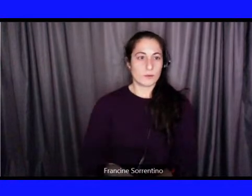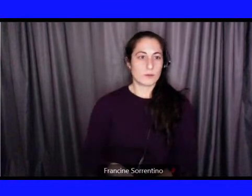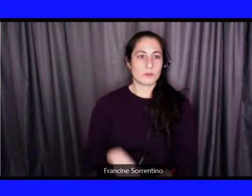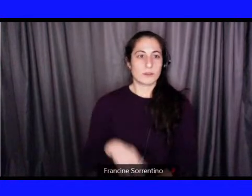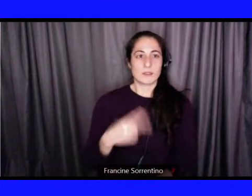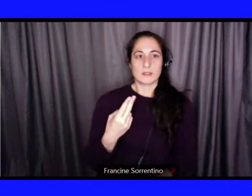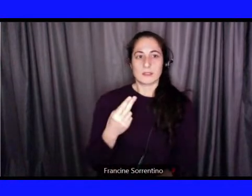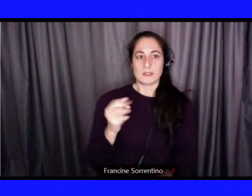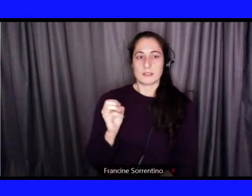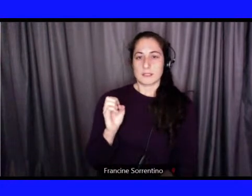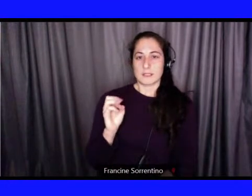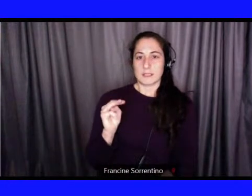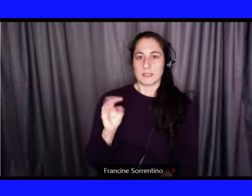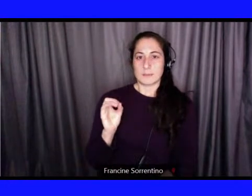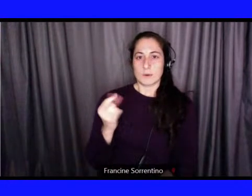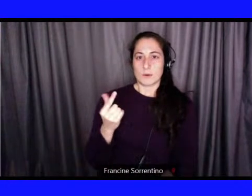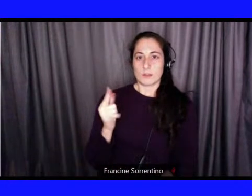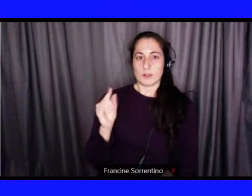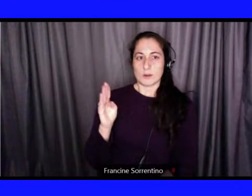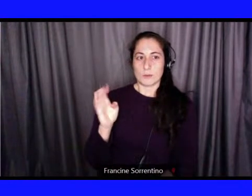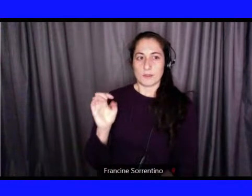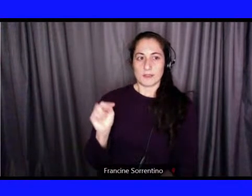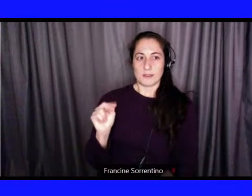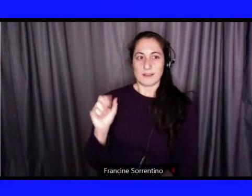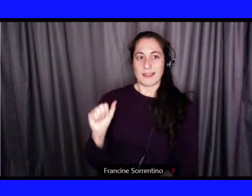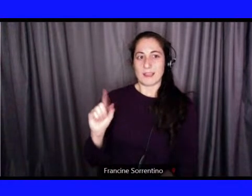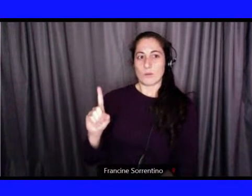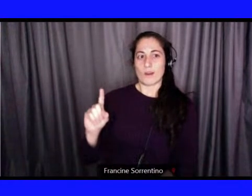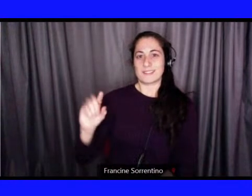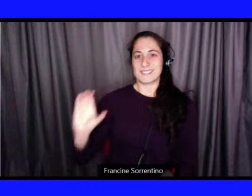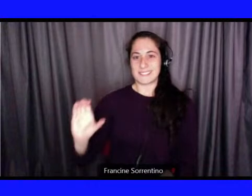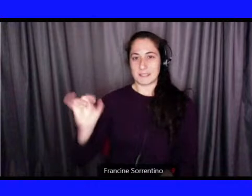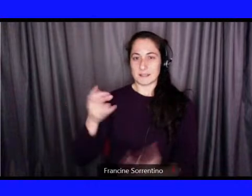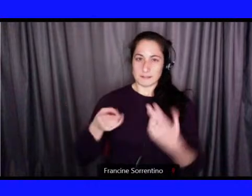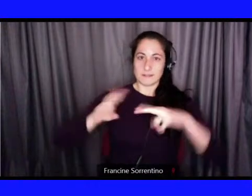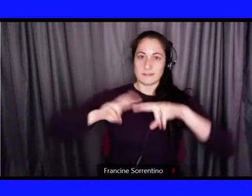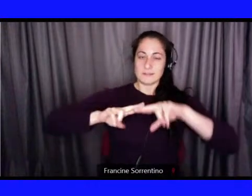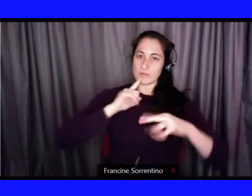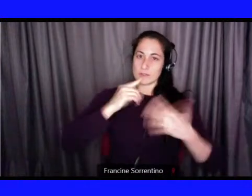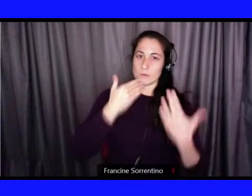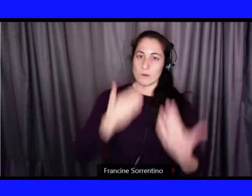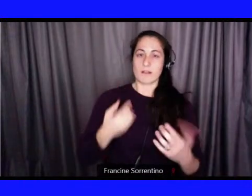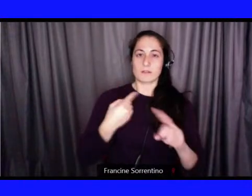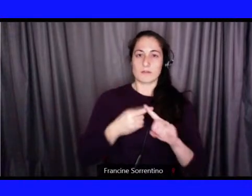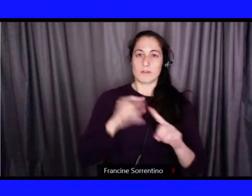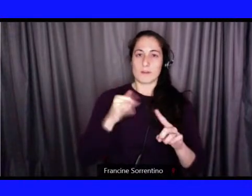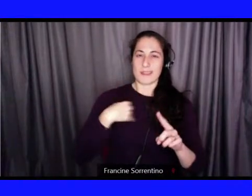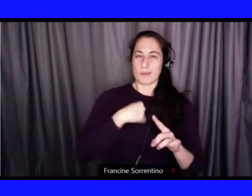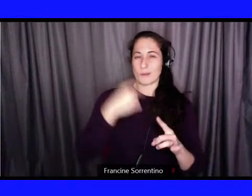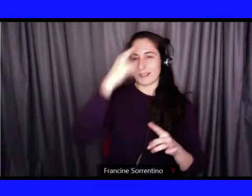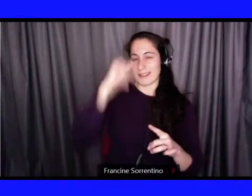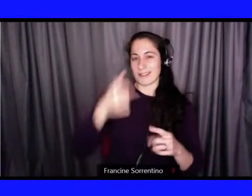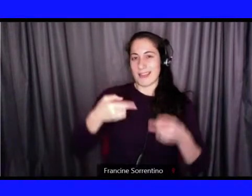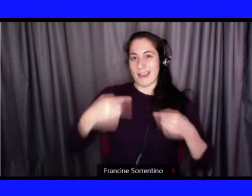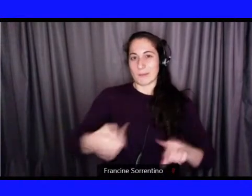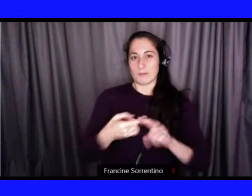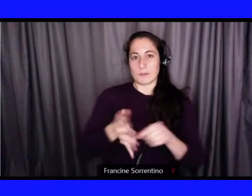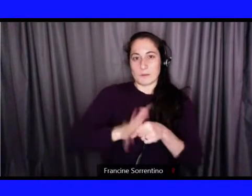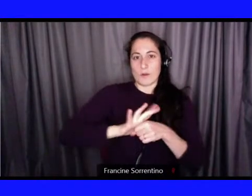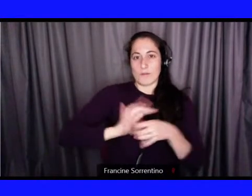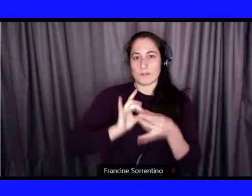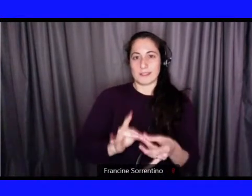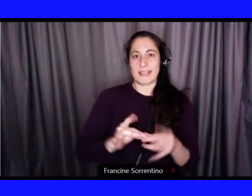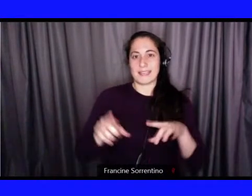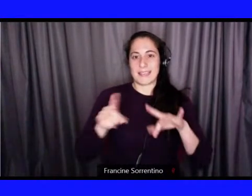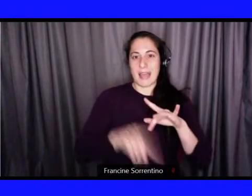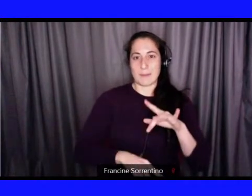Go to the next slide. So on care experience, on our inpatient side, we continue to see the overall